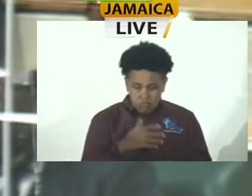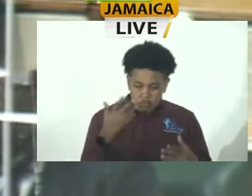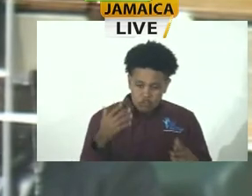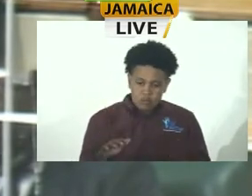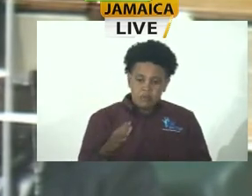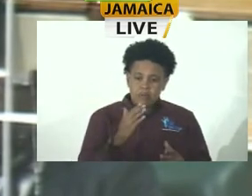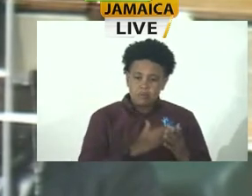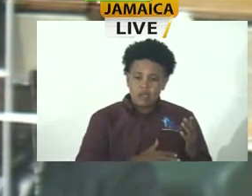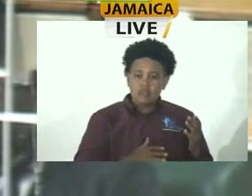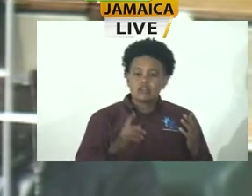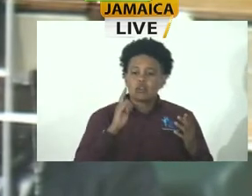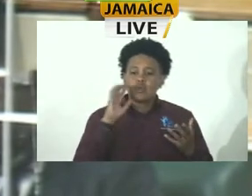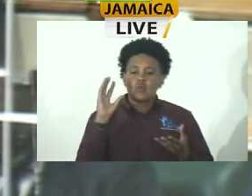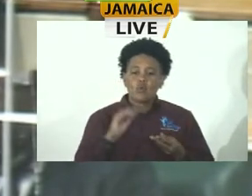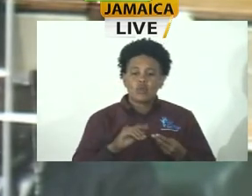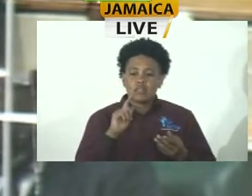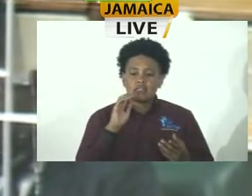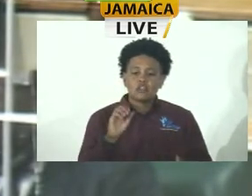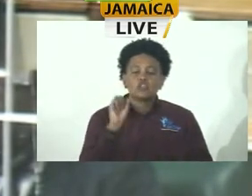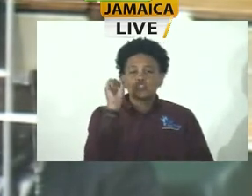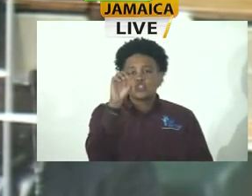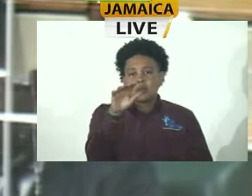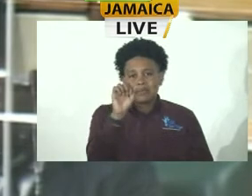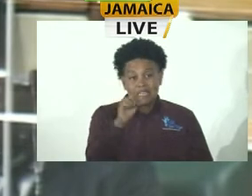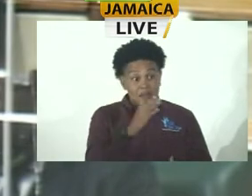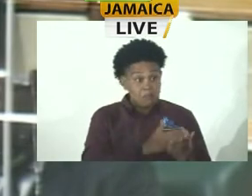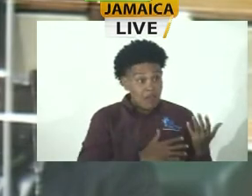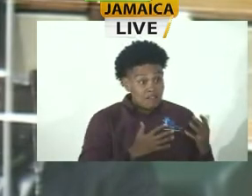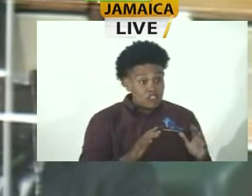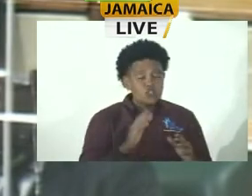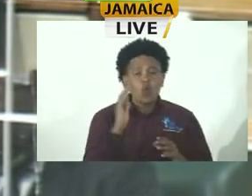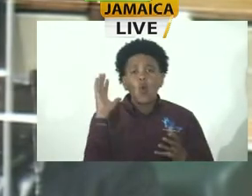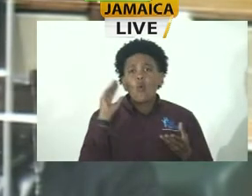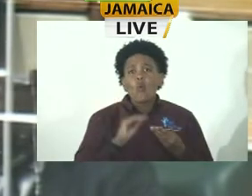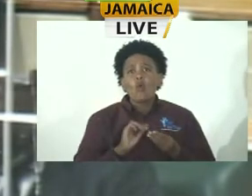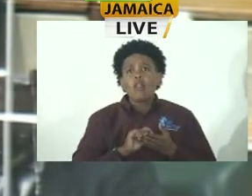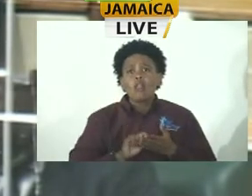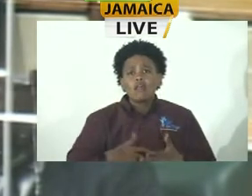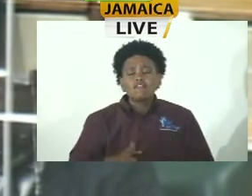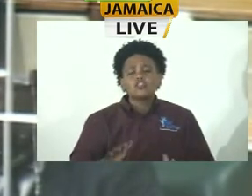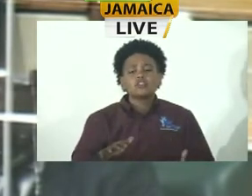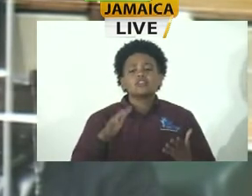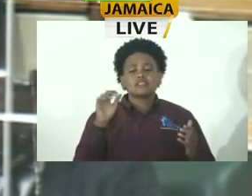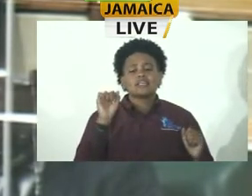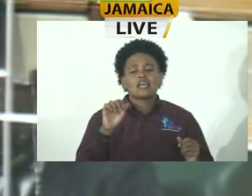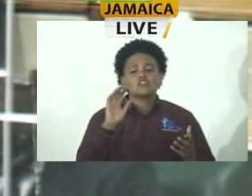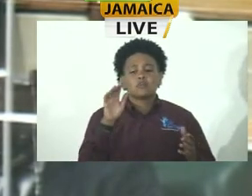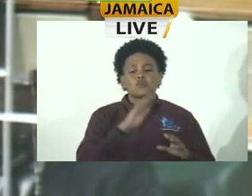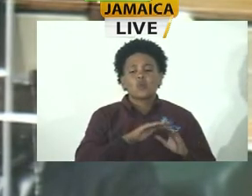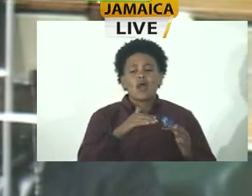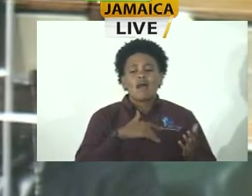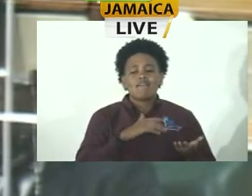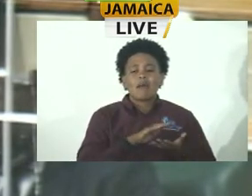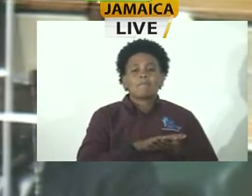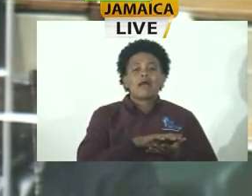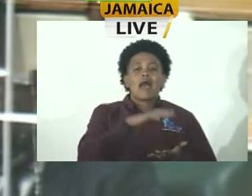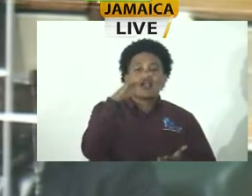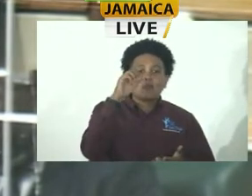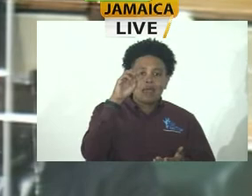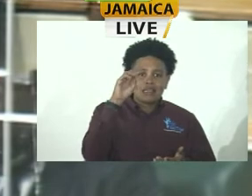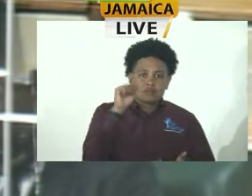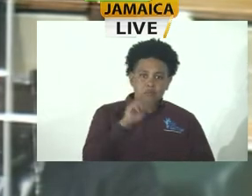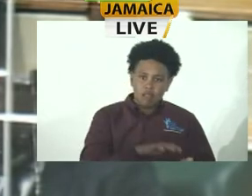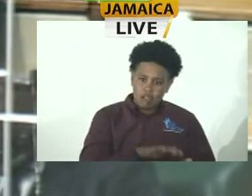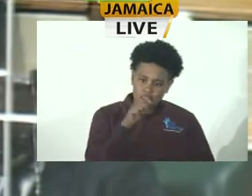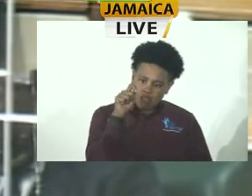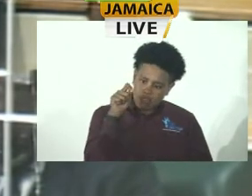part of it or the whole of it you can submit so that way they don't have a back up a pileup of sbas